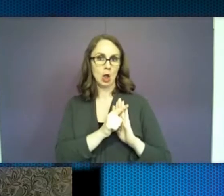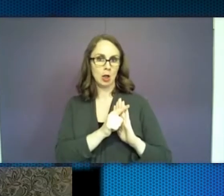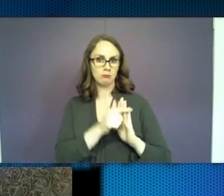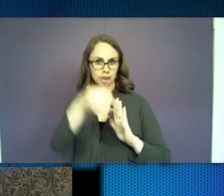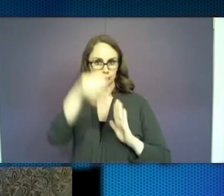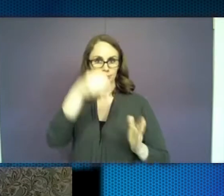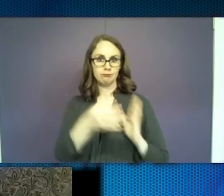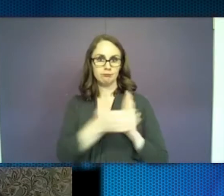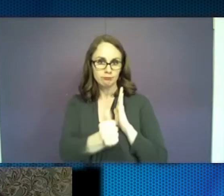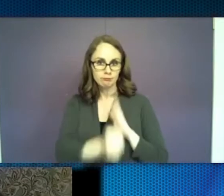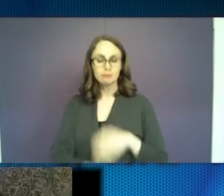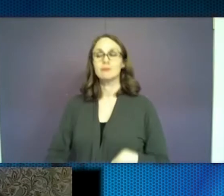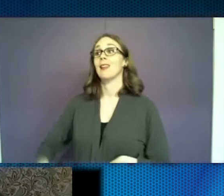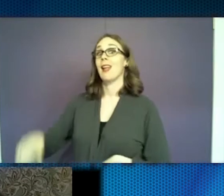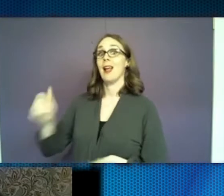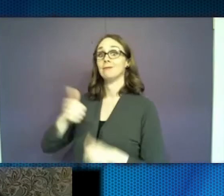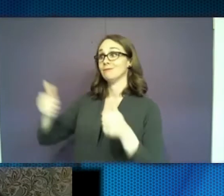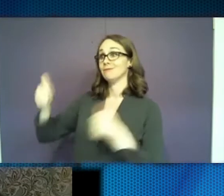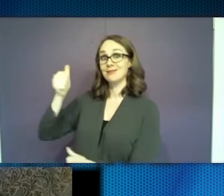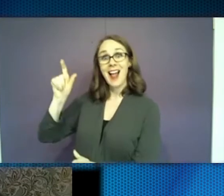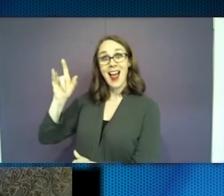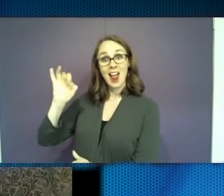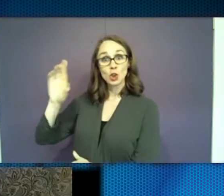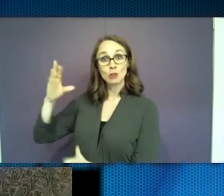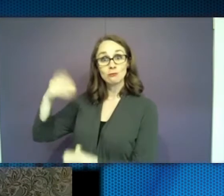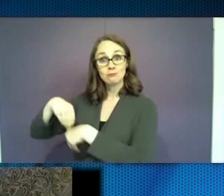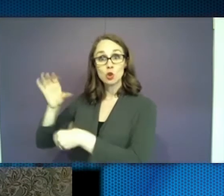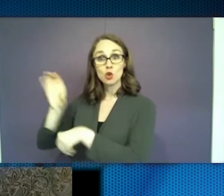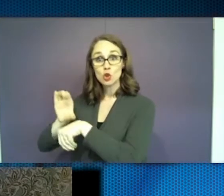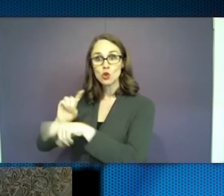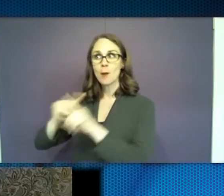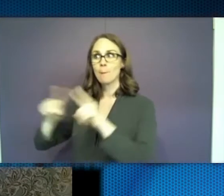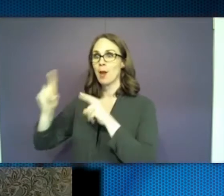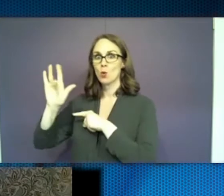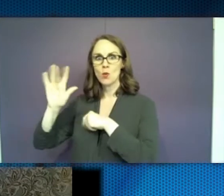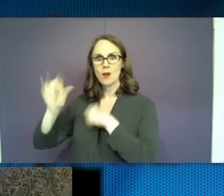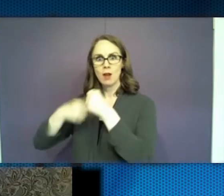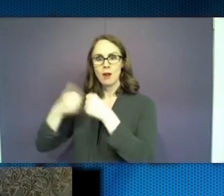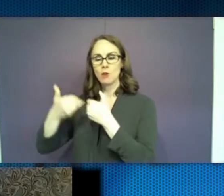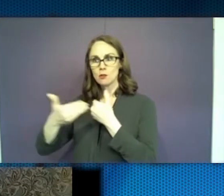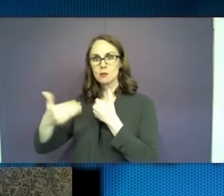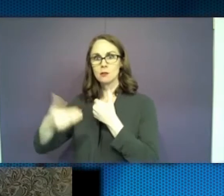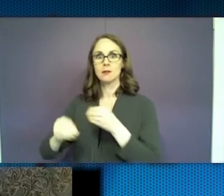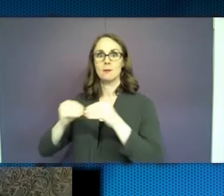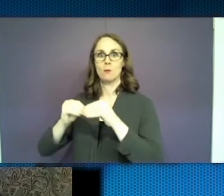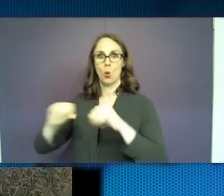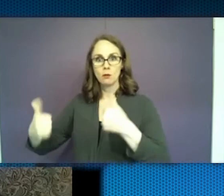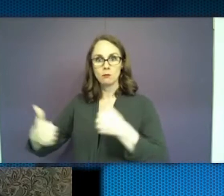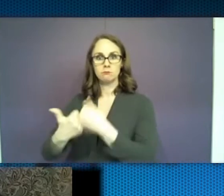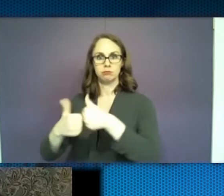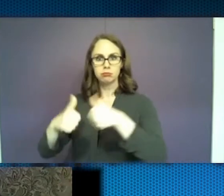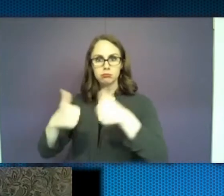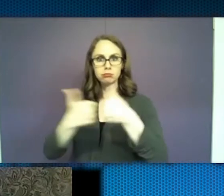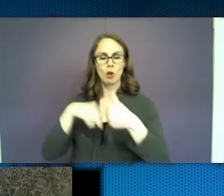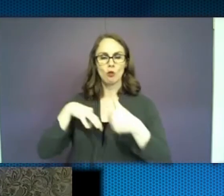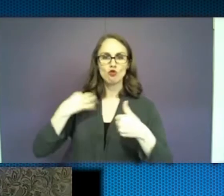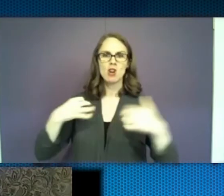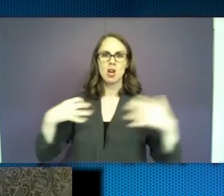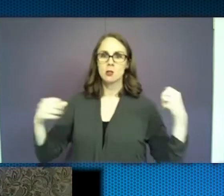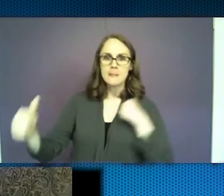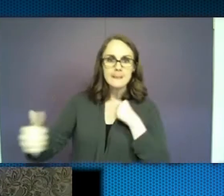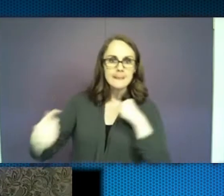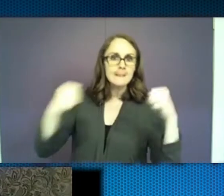church. But then over the next 25 years, they faced more French attacks, horribly harsh winters